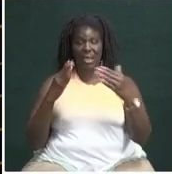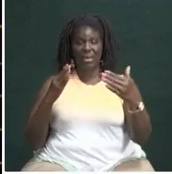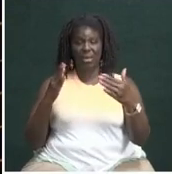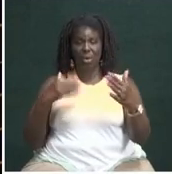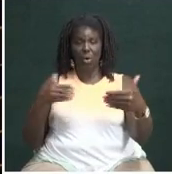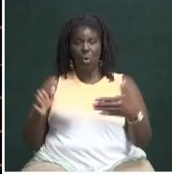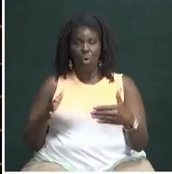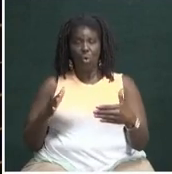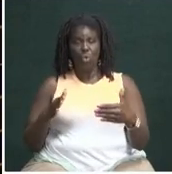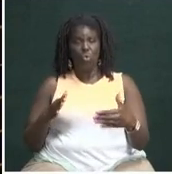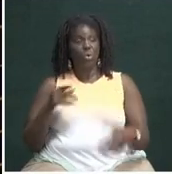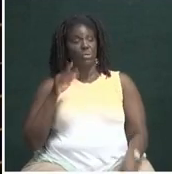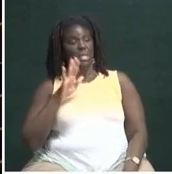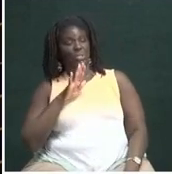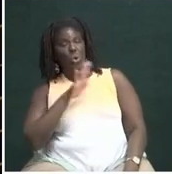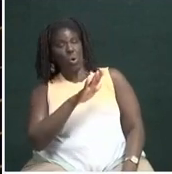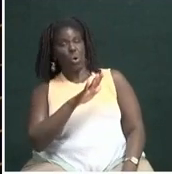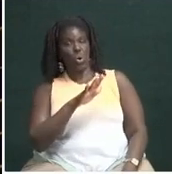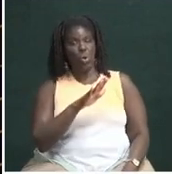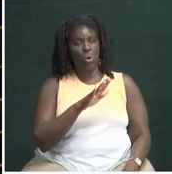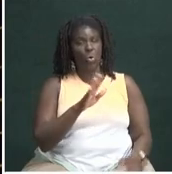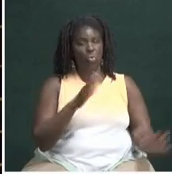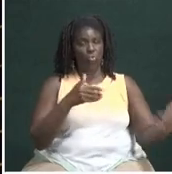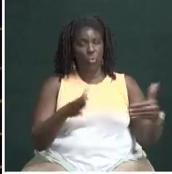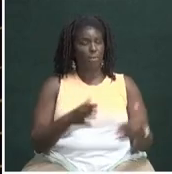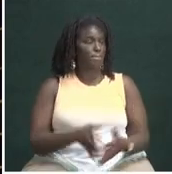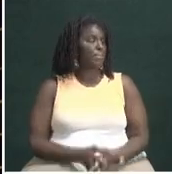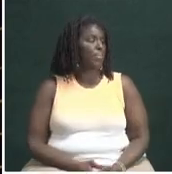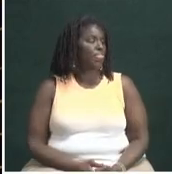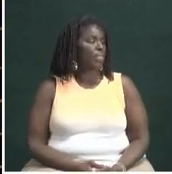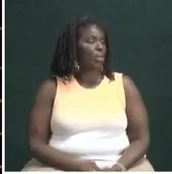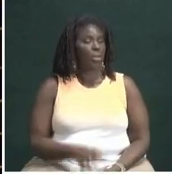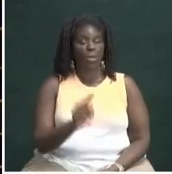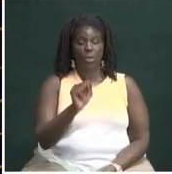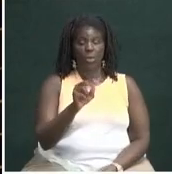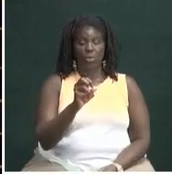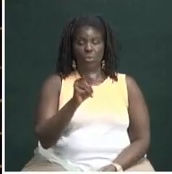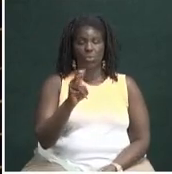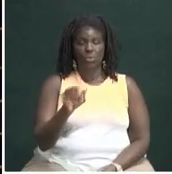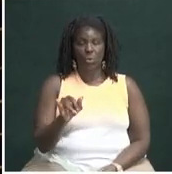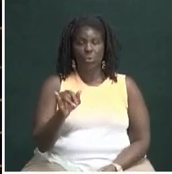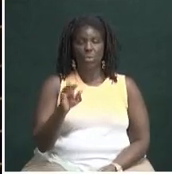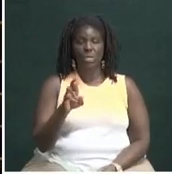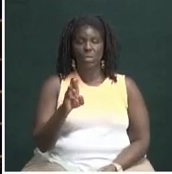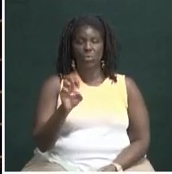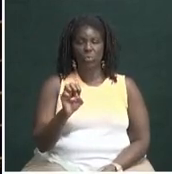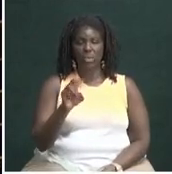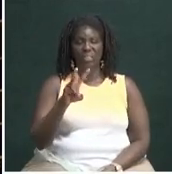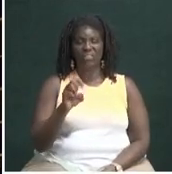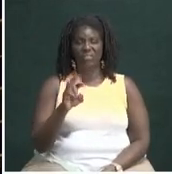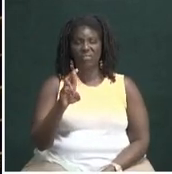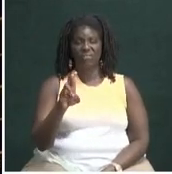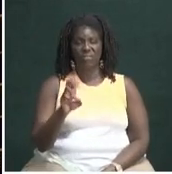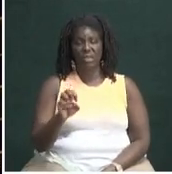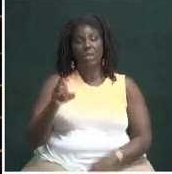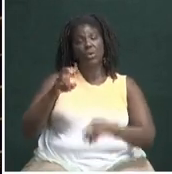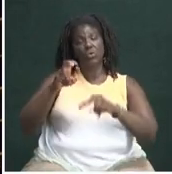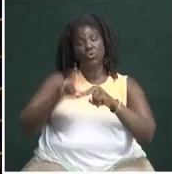room. Thank you. And Tony Revere, the chair of our Board of Trustees,